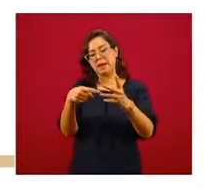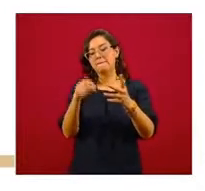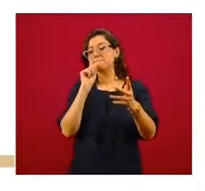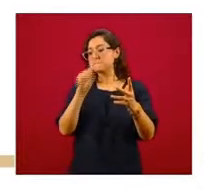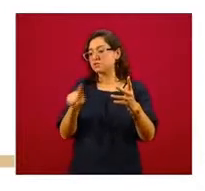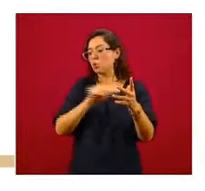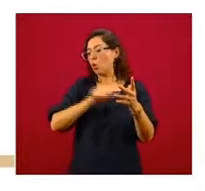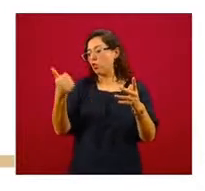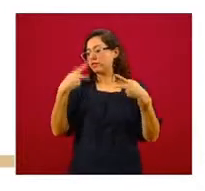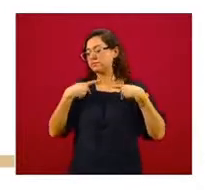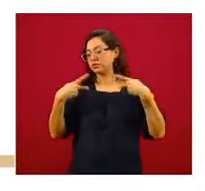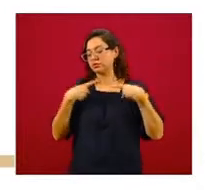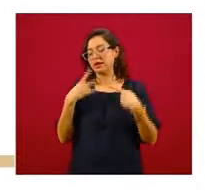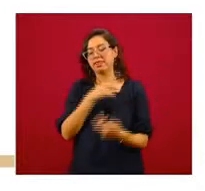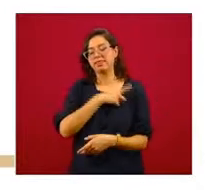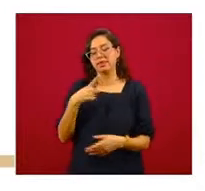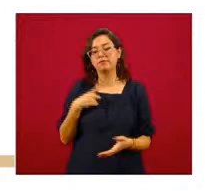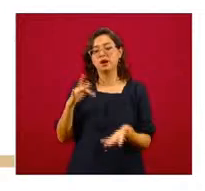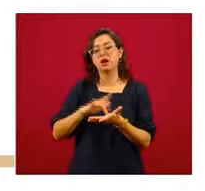And